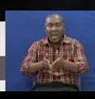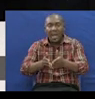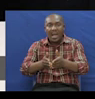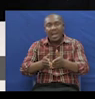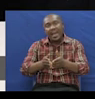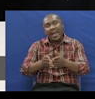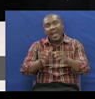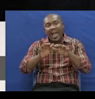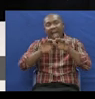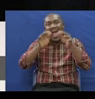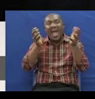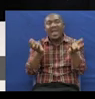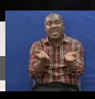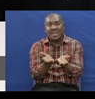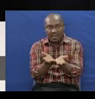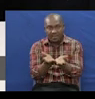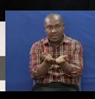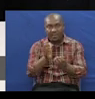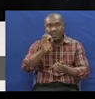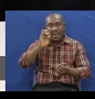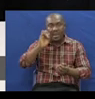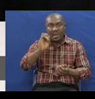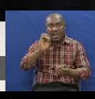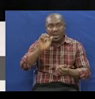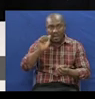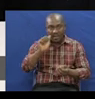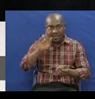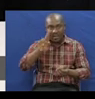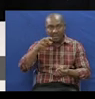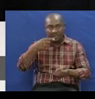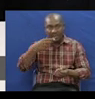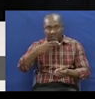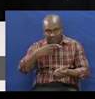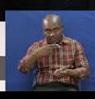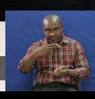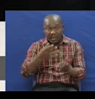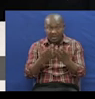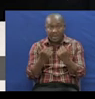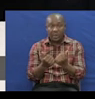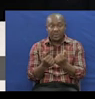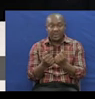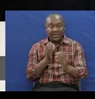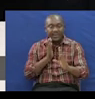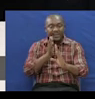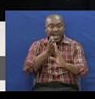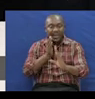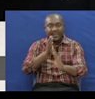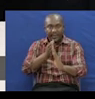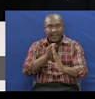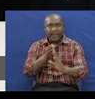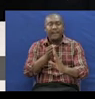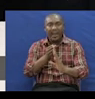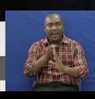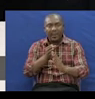Earth. Why the Earth? It is the Earth because it has a direct impact